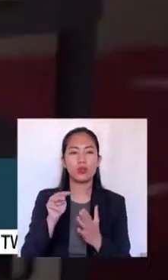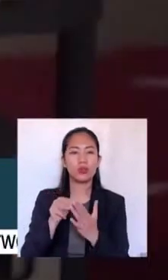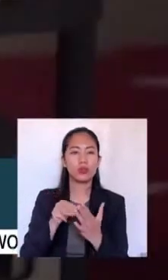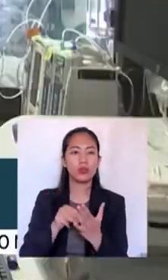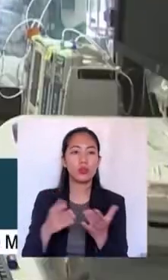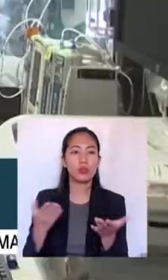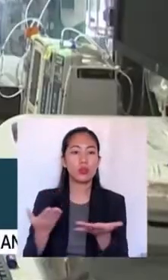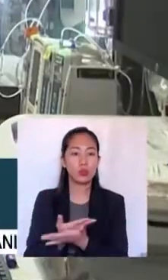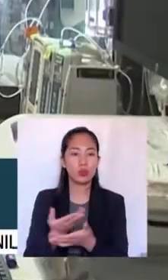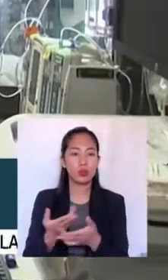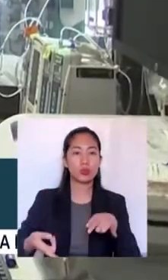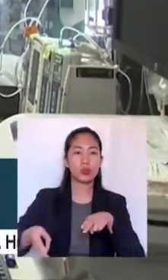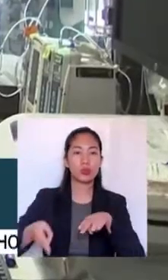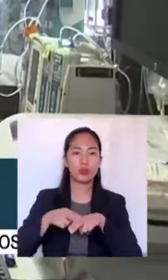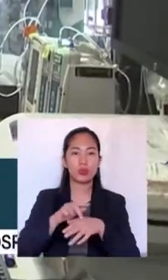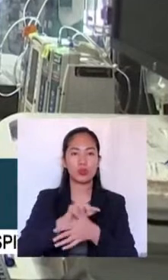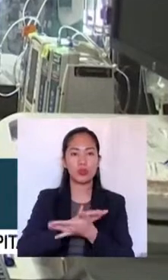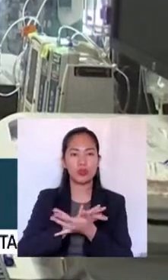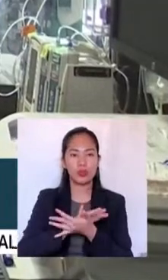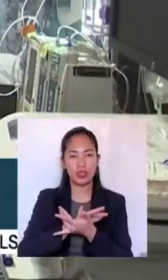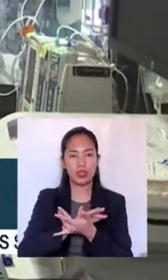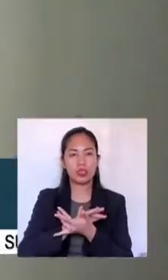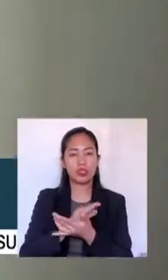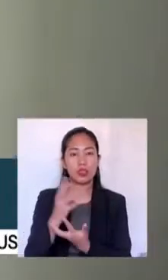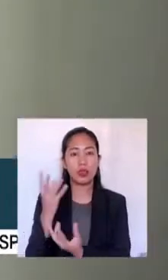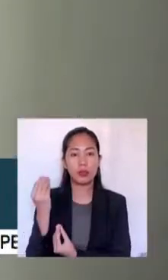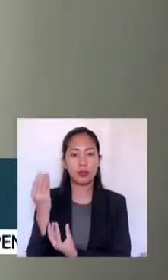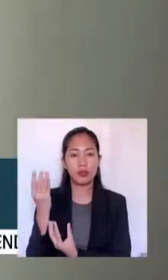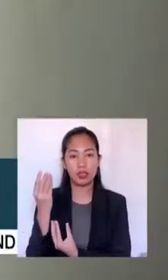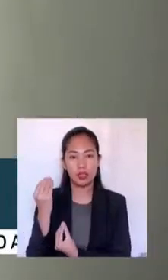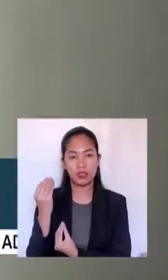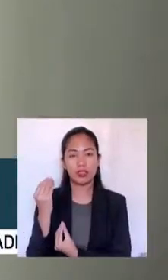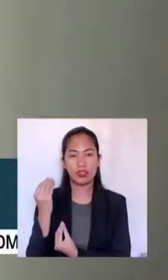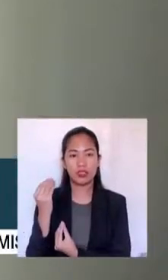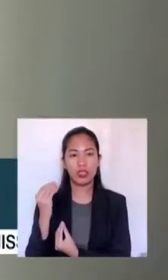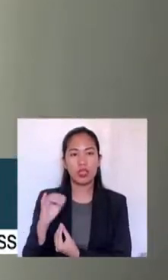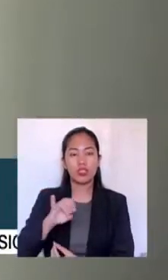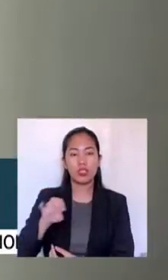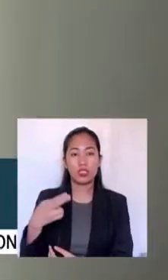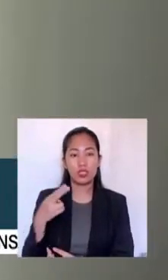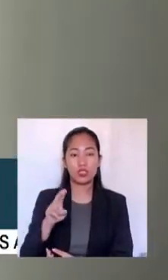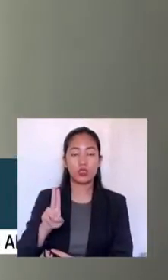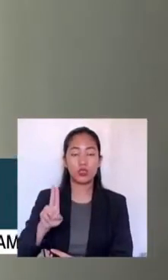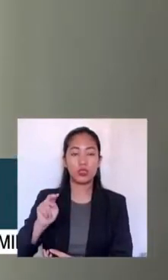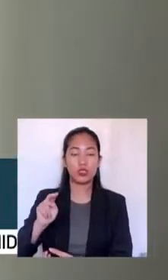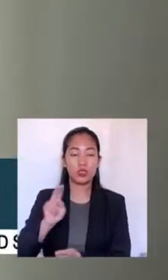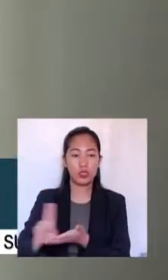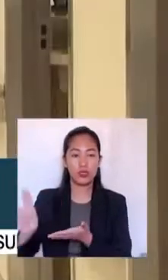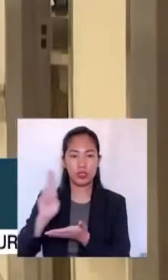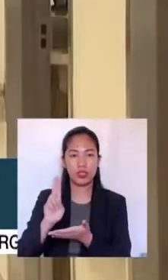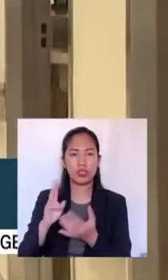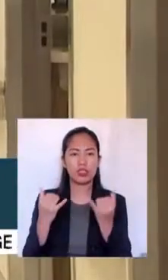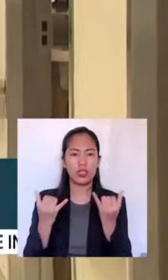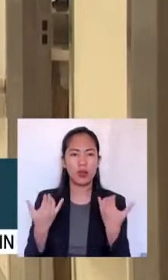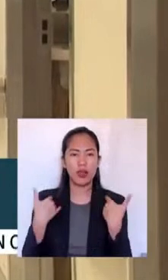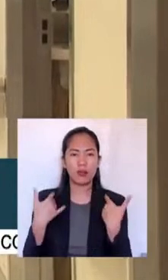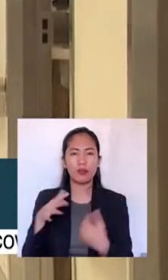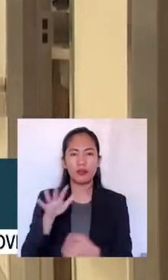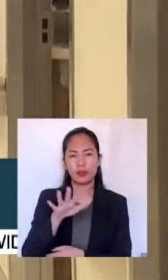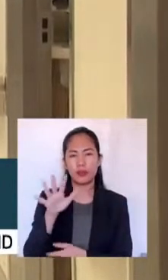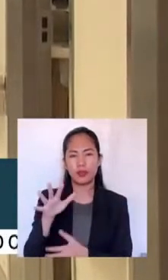the tally. Based on the latest count by Johns Hopkins University, the U.S. has now breached 55 million cases